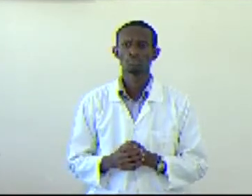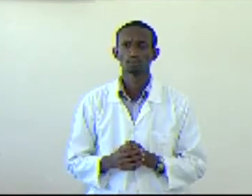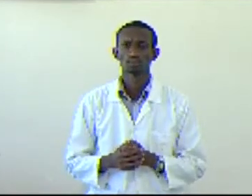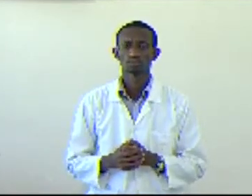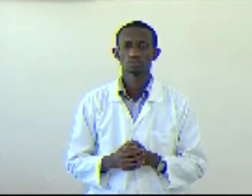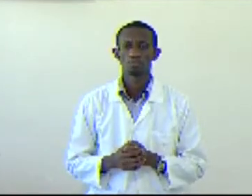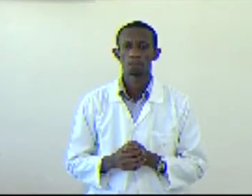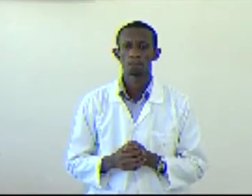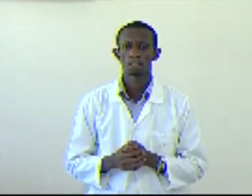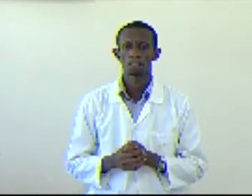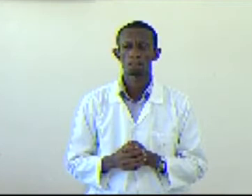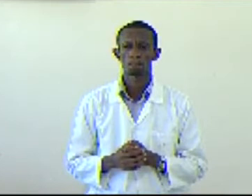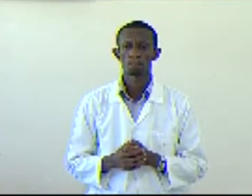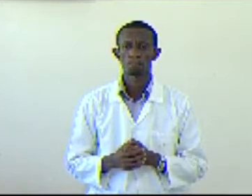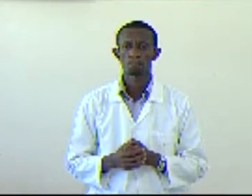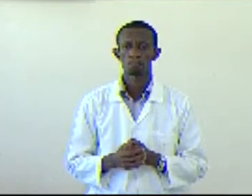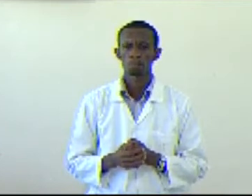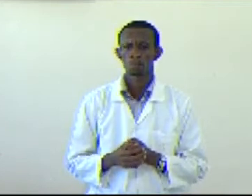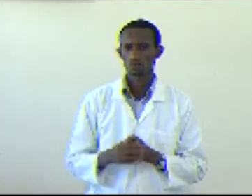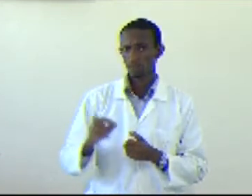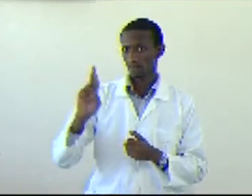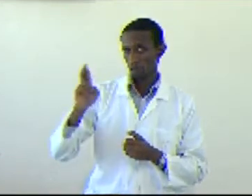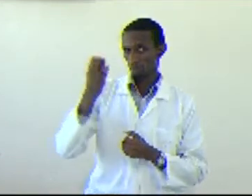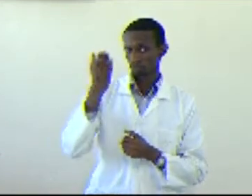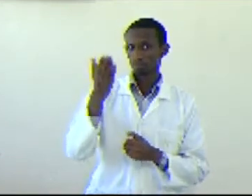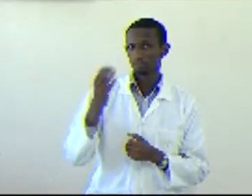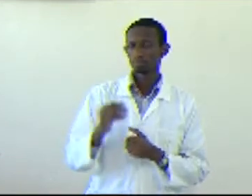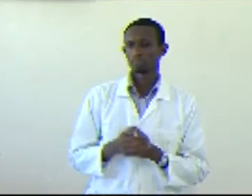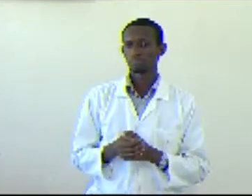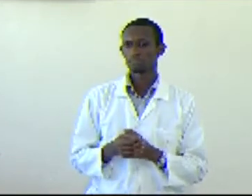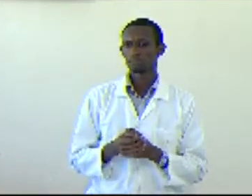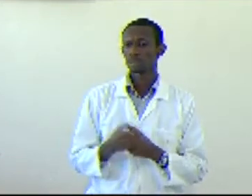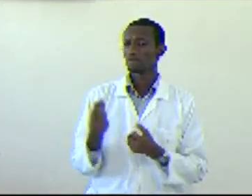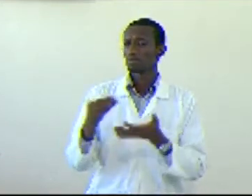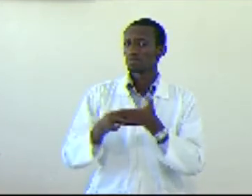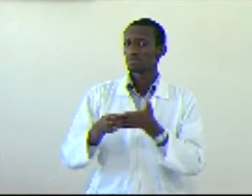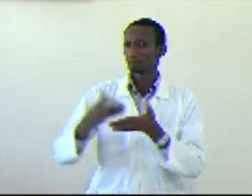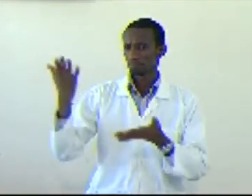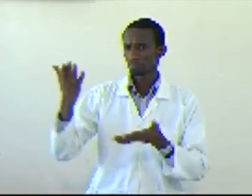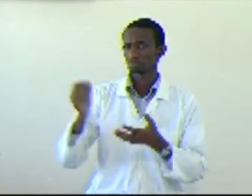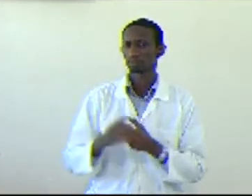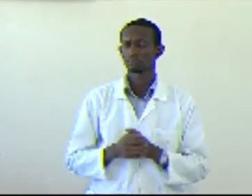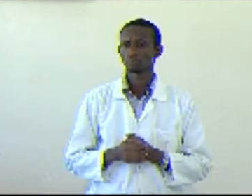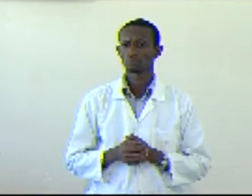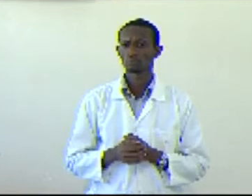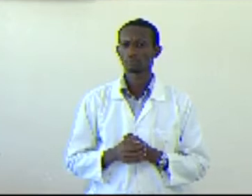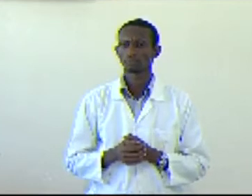this L0. So you see that L0 is very big. It's a value that we have.